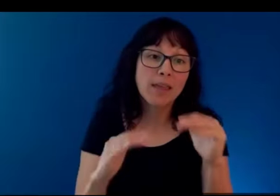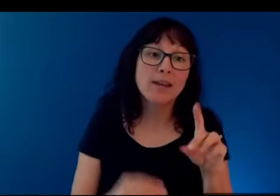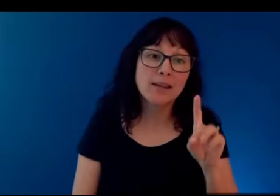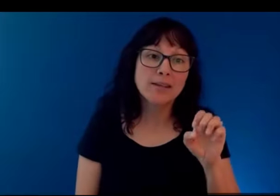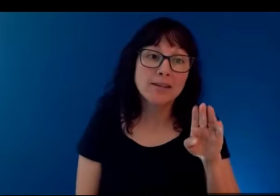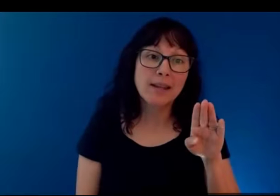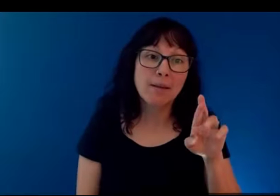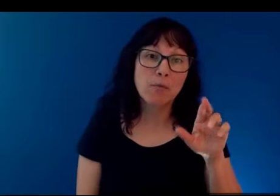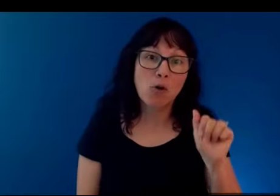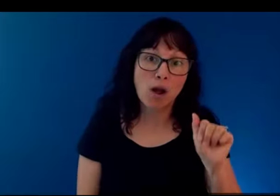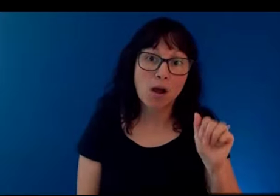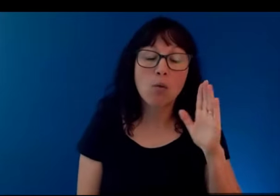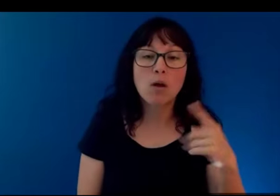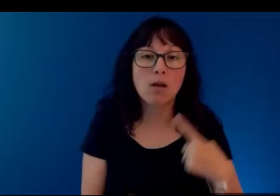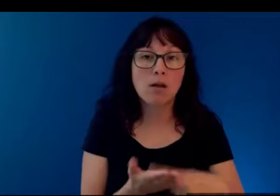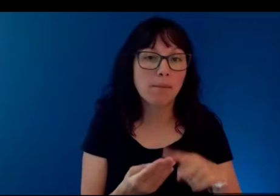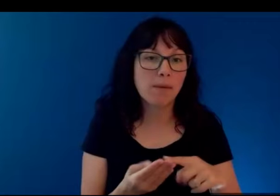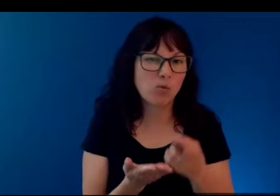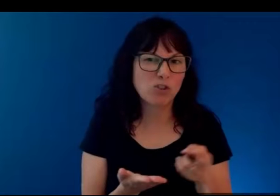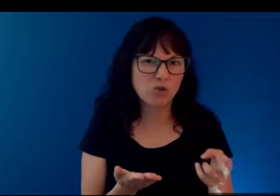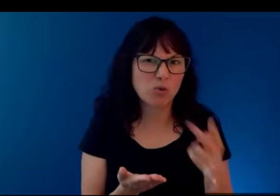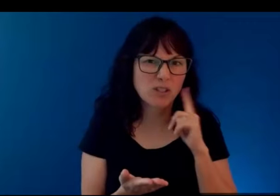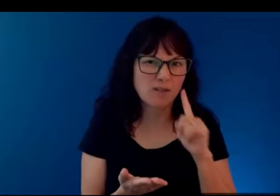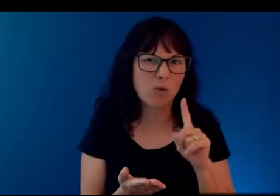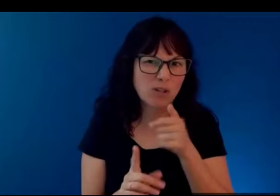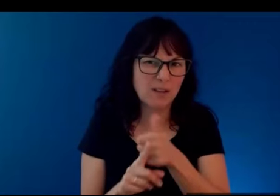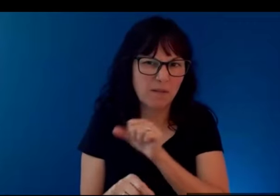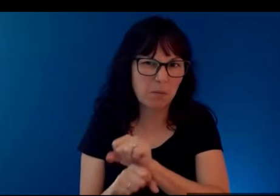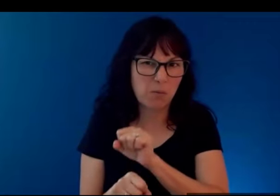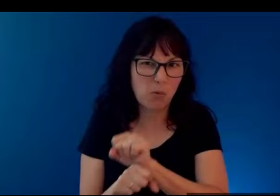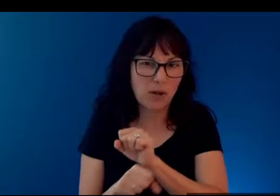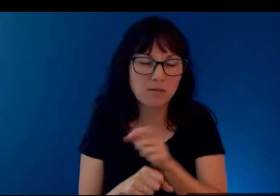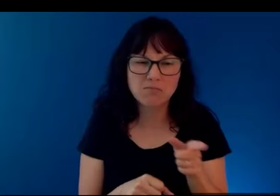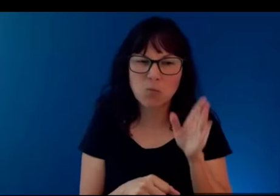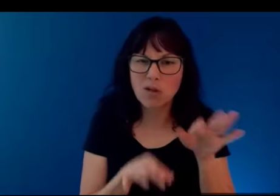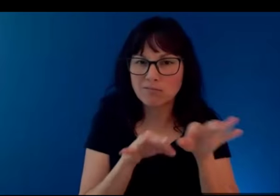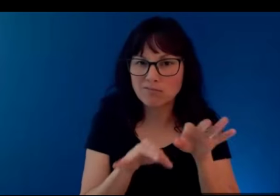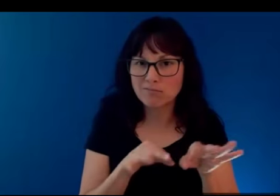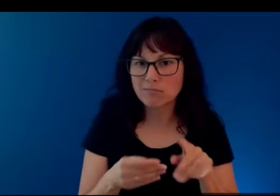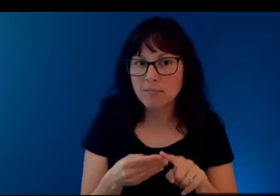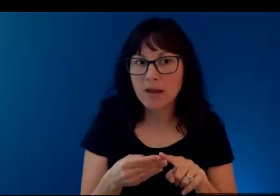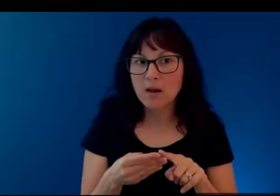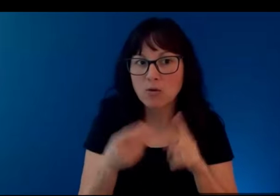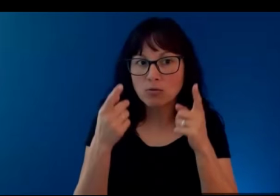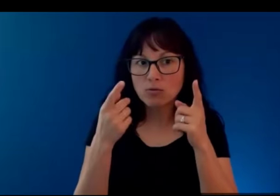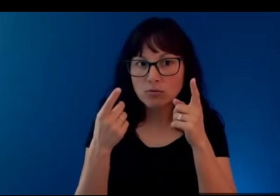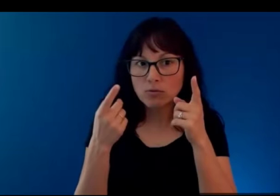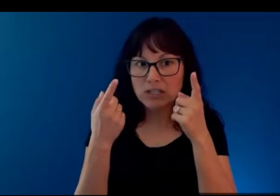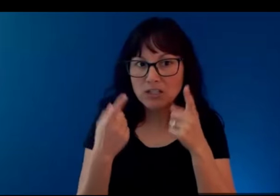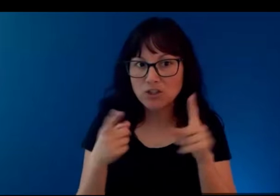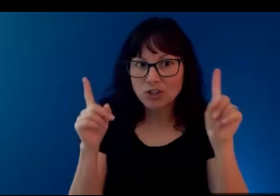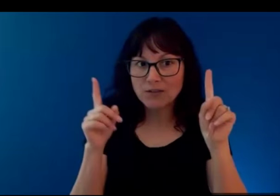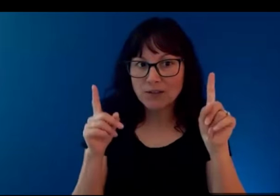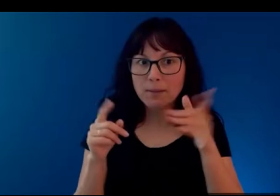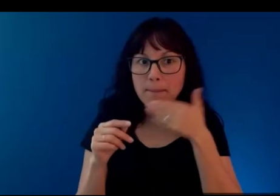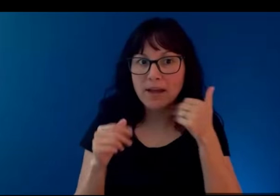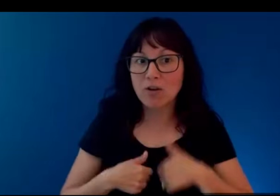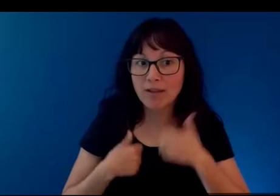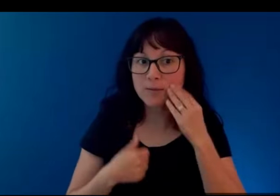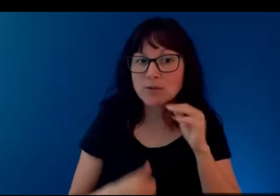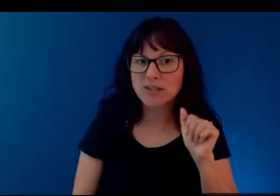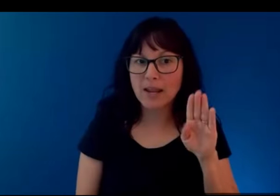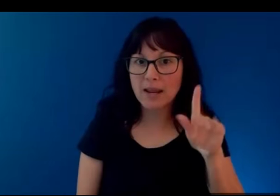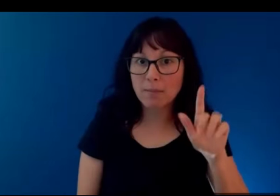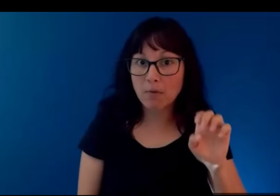Deborah will be here to talk about resources for self-employment. She's going to talk about the Achieving a Better Life Experience or ABLE